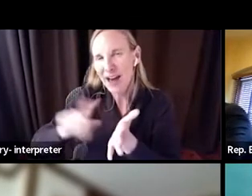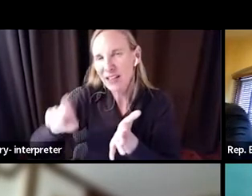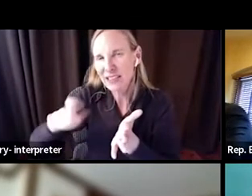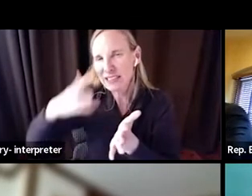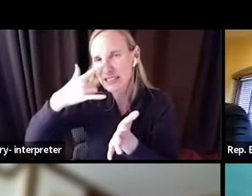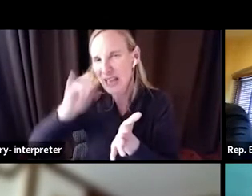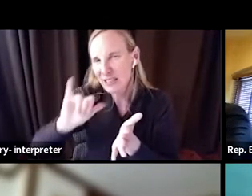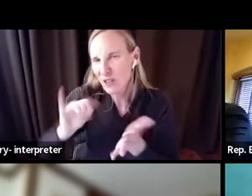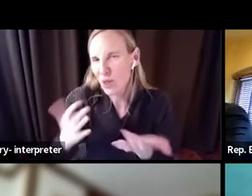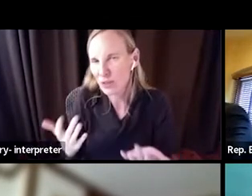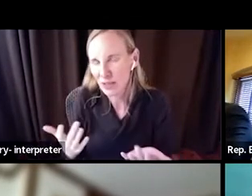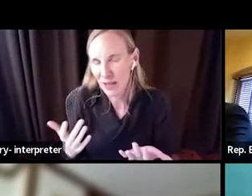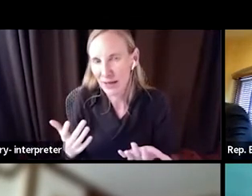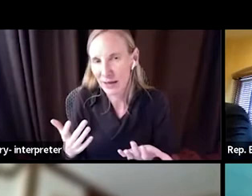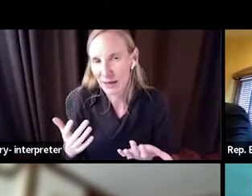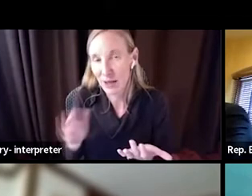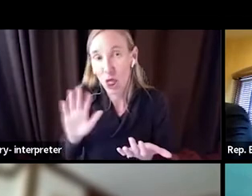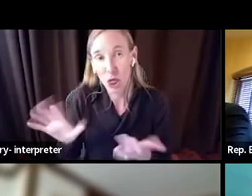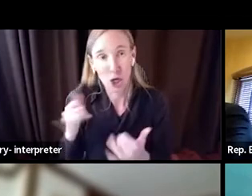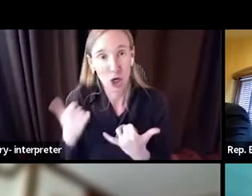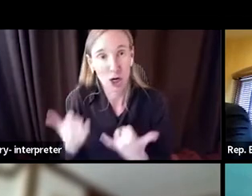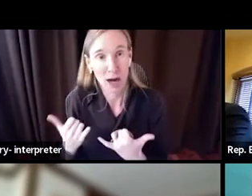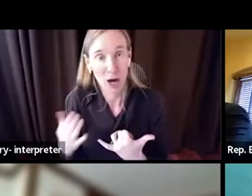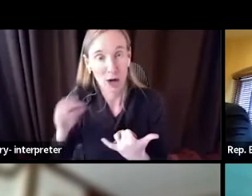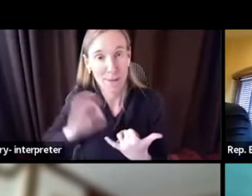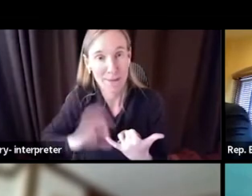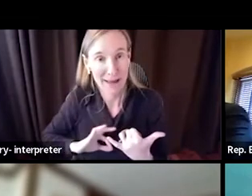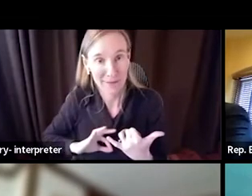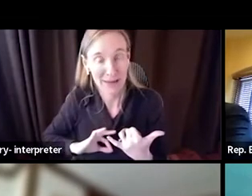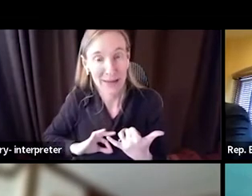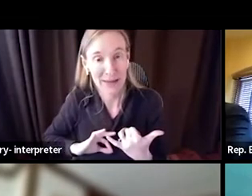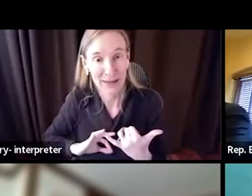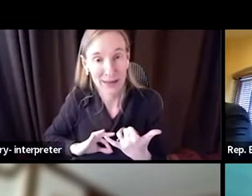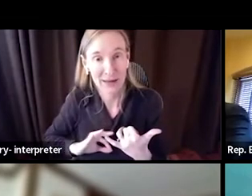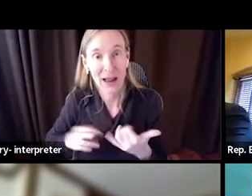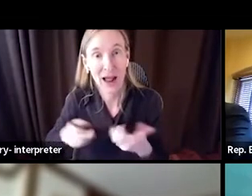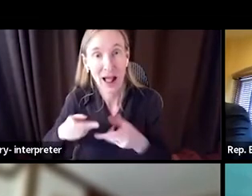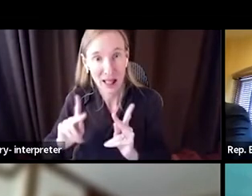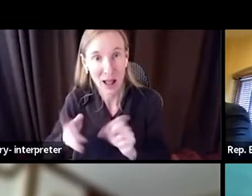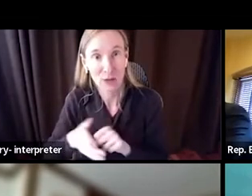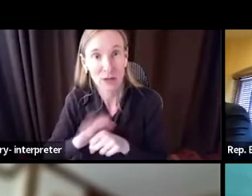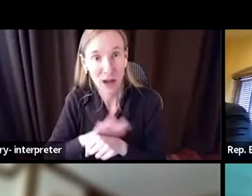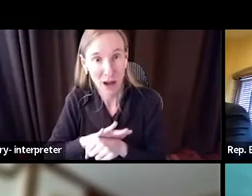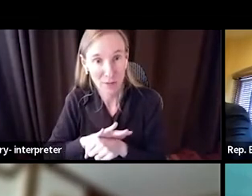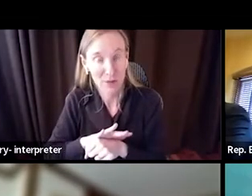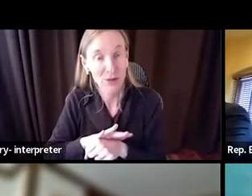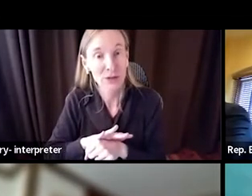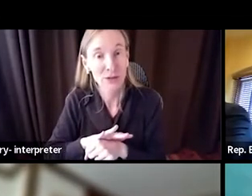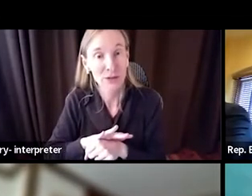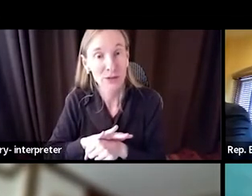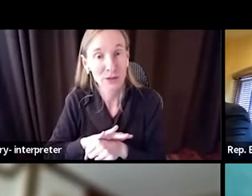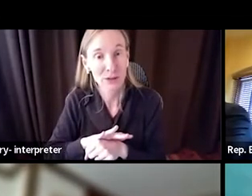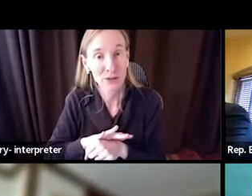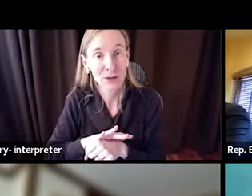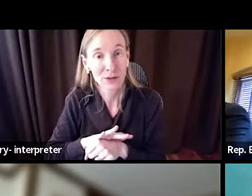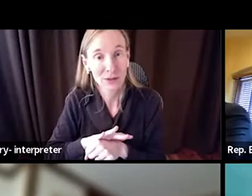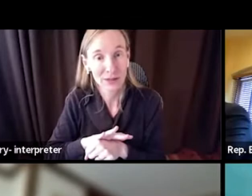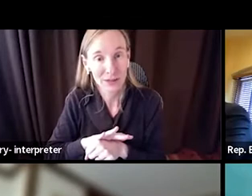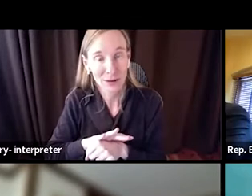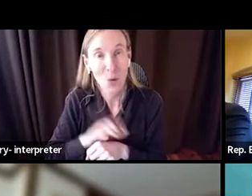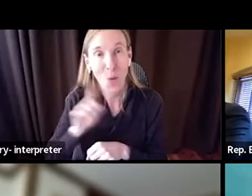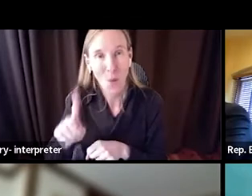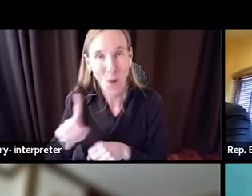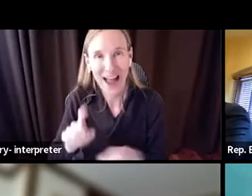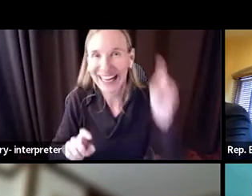discovered that their current benefit design allowed coverage of one hearing aid per ear